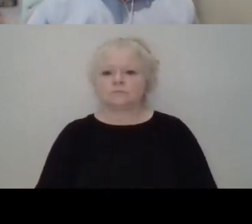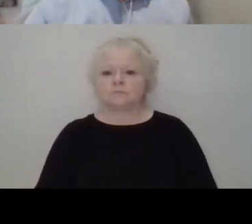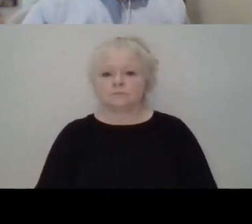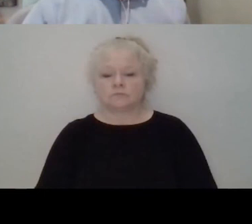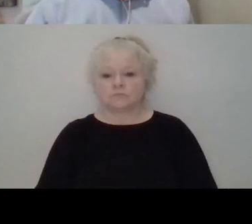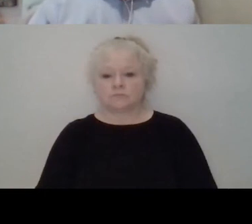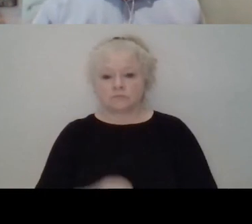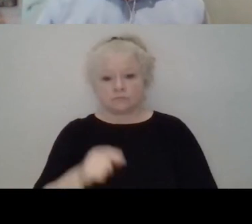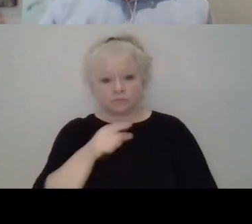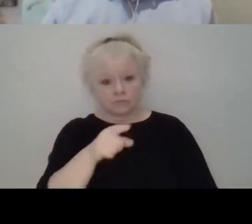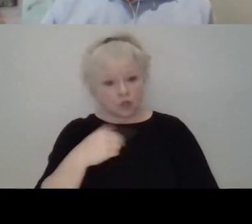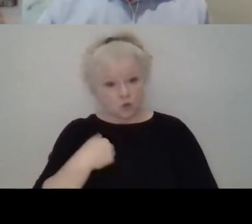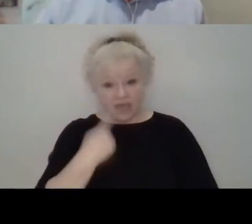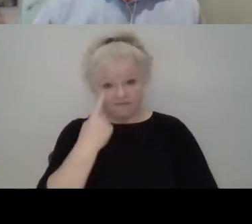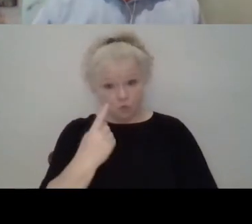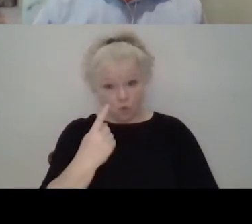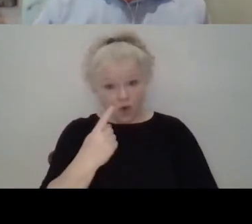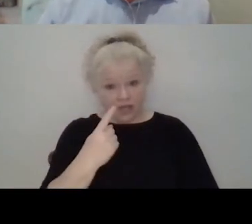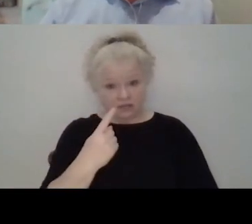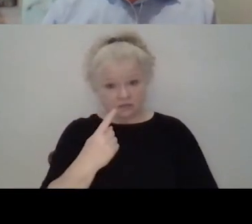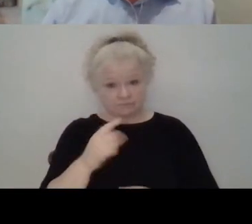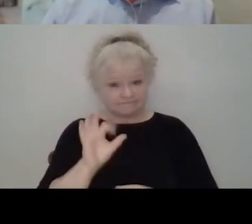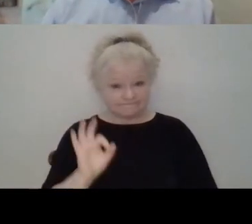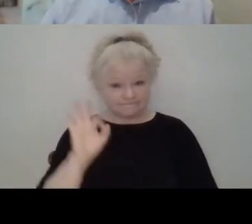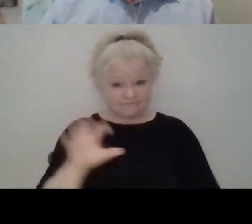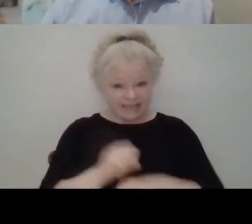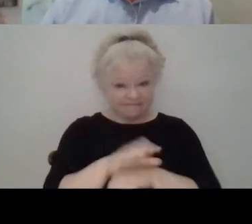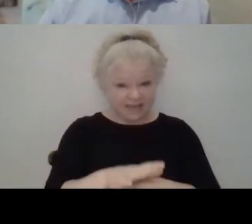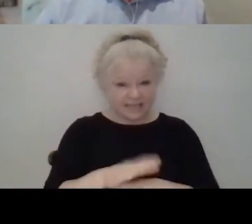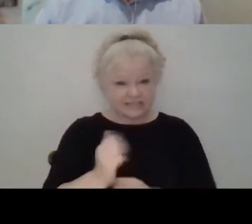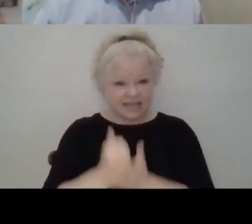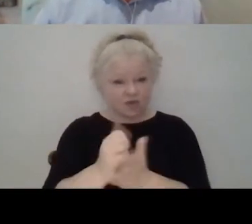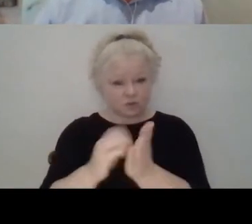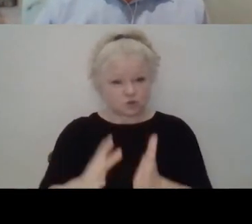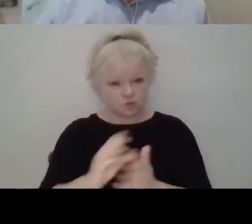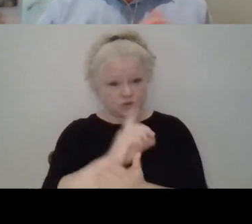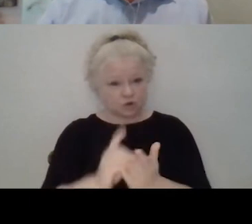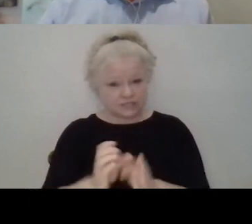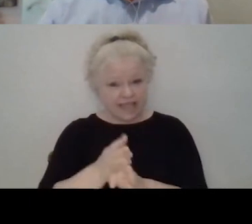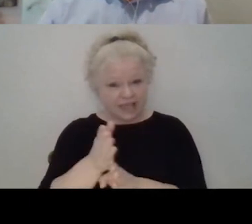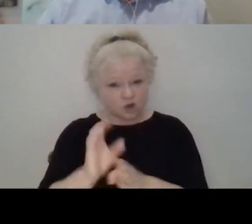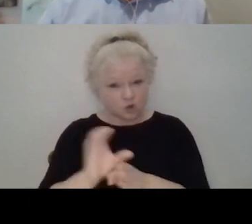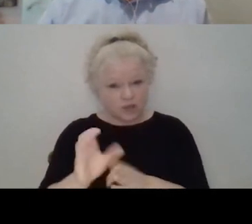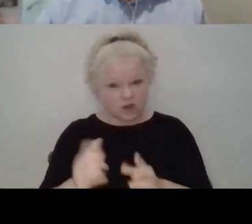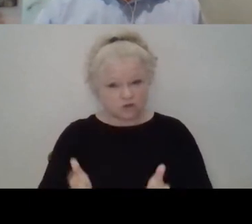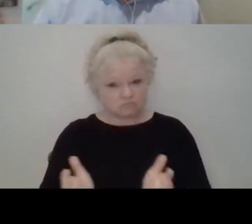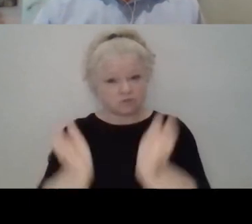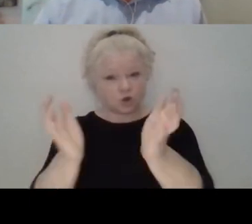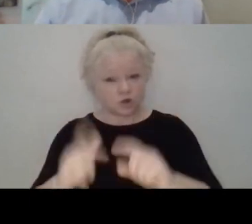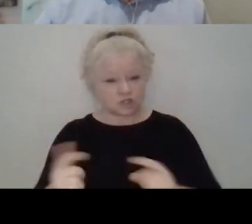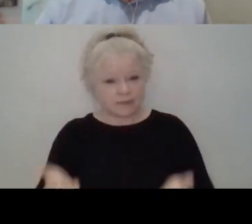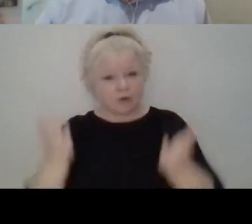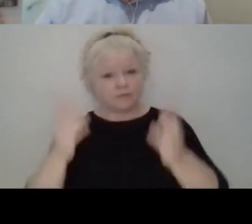of advice that you could give our students as they move forward in their design career? So what would be that one kind of push that you would share